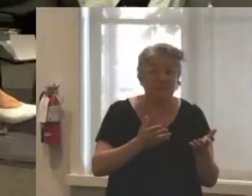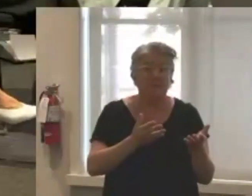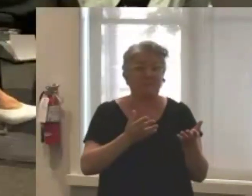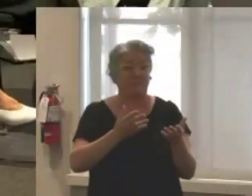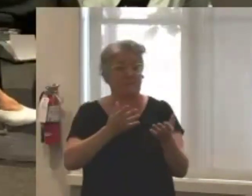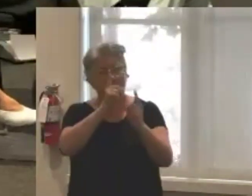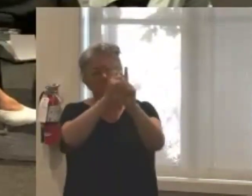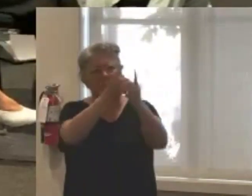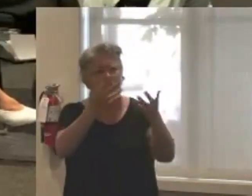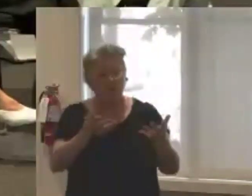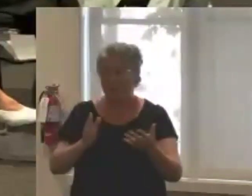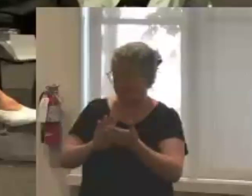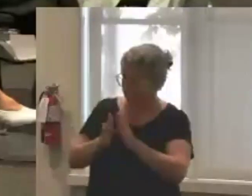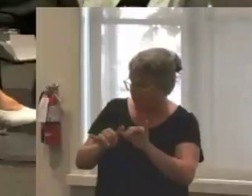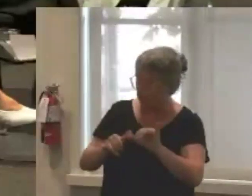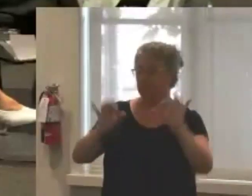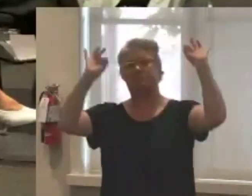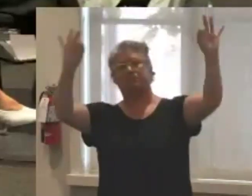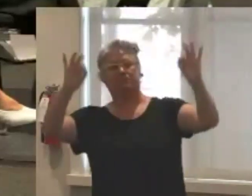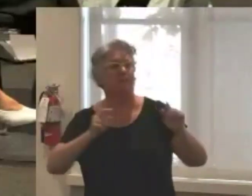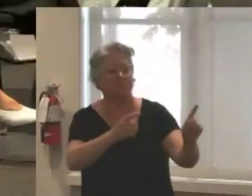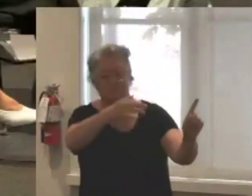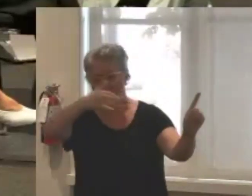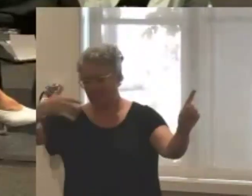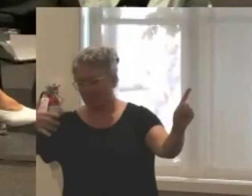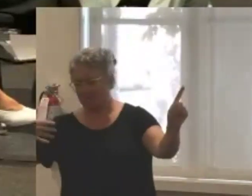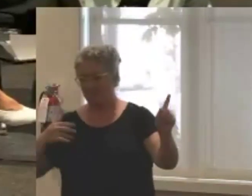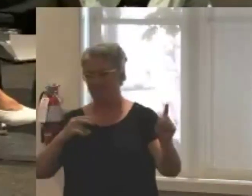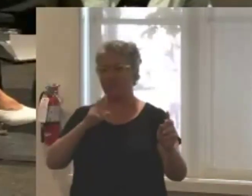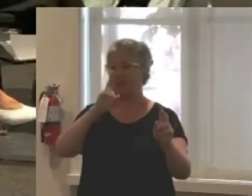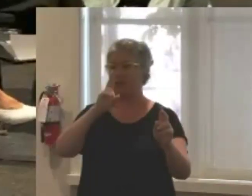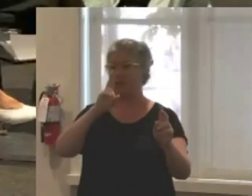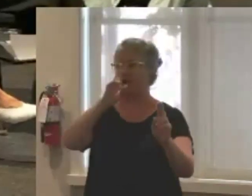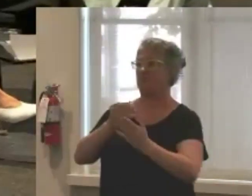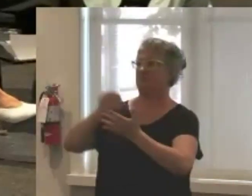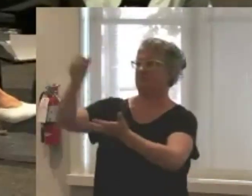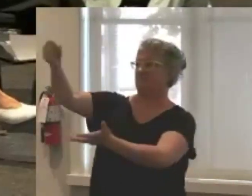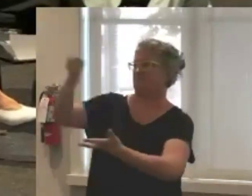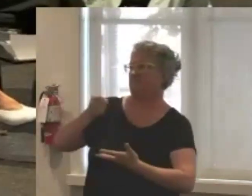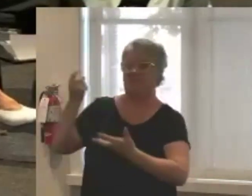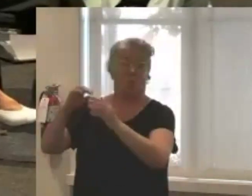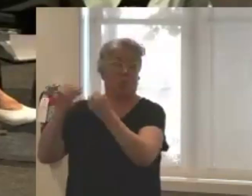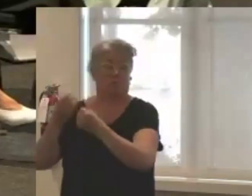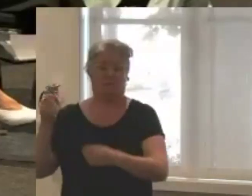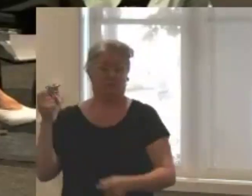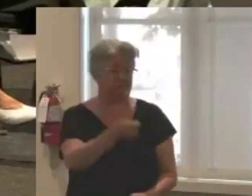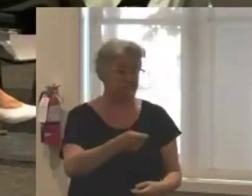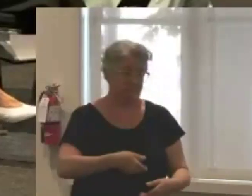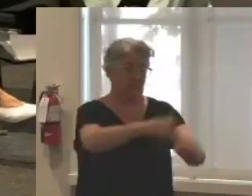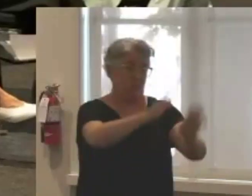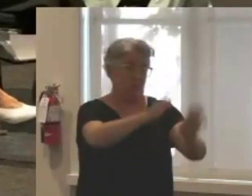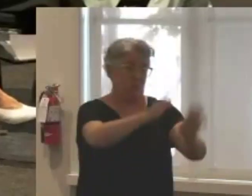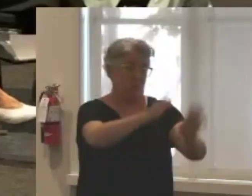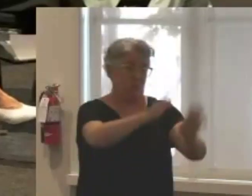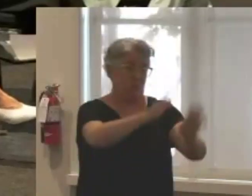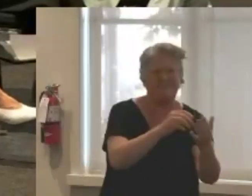to a program, say one of the committees at our organization and get an honorarium that serves the financial side, but they can focus on what they really want.